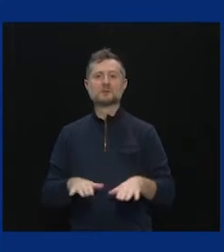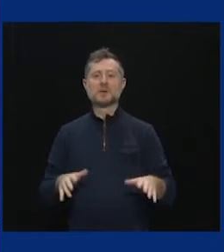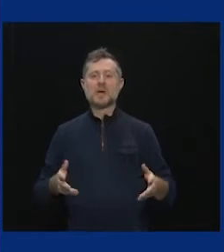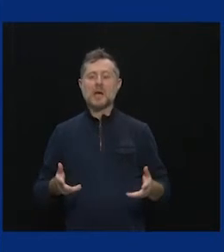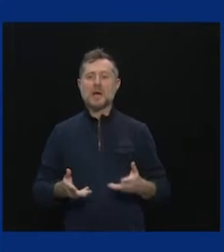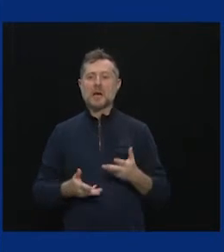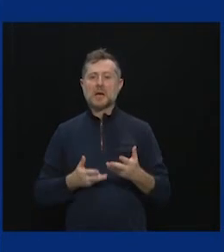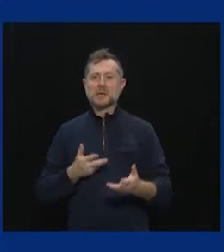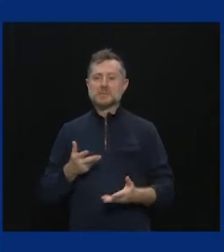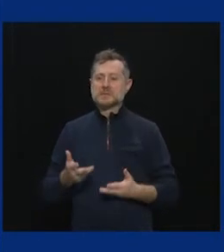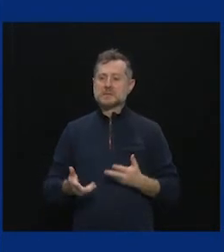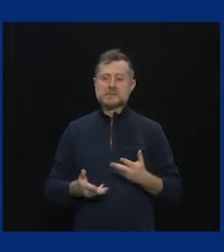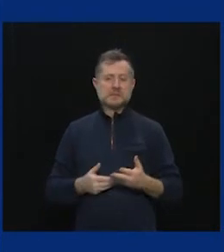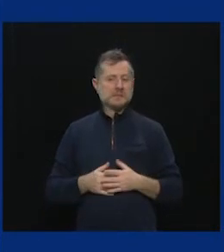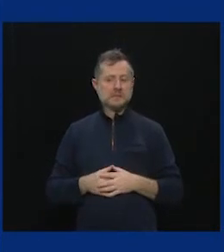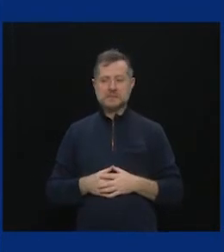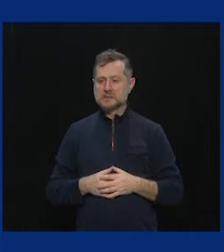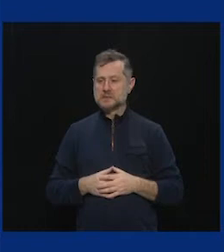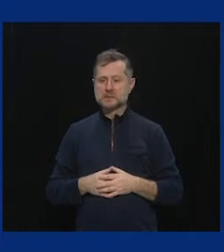going to